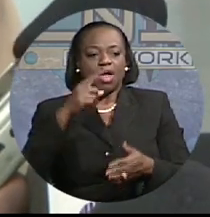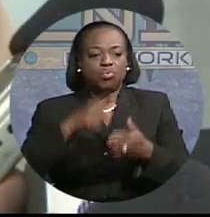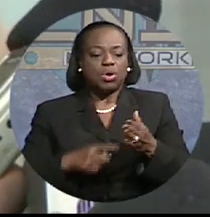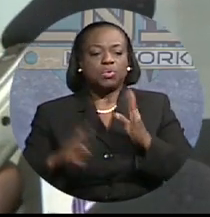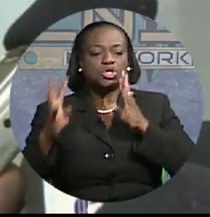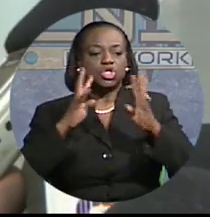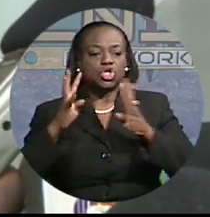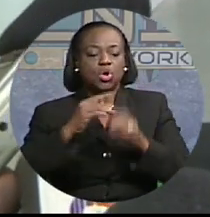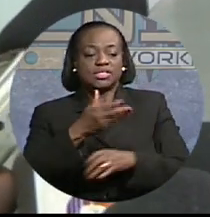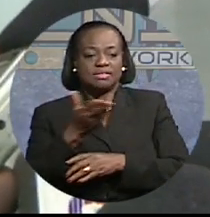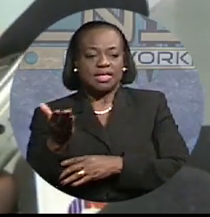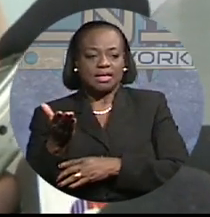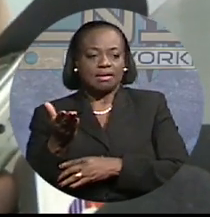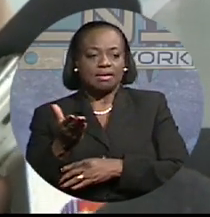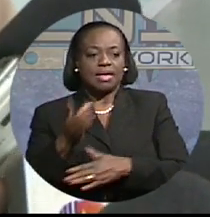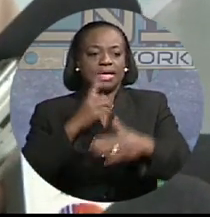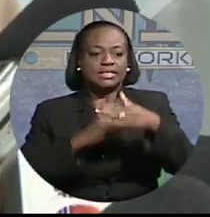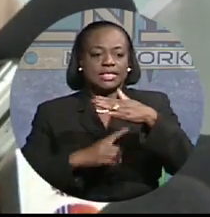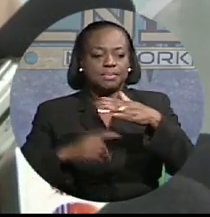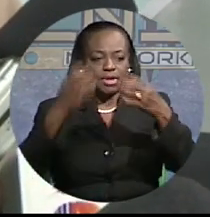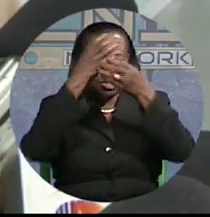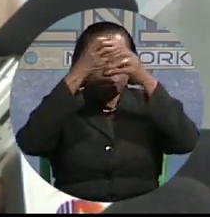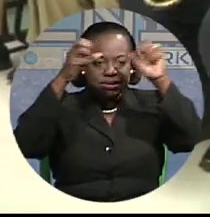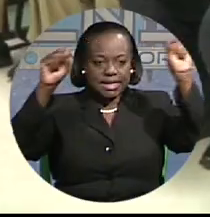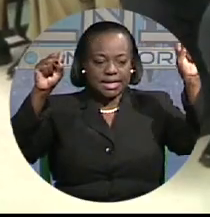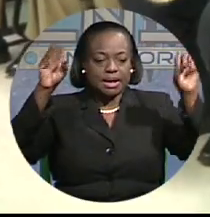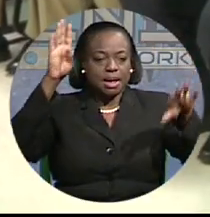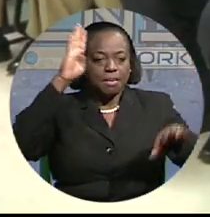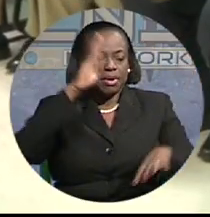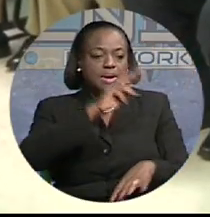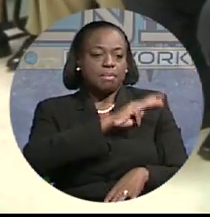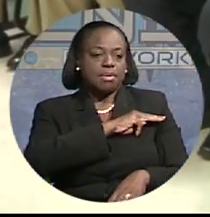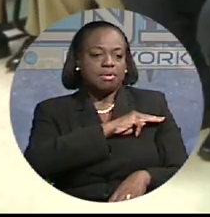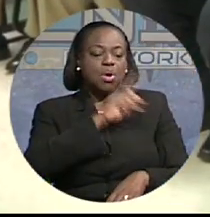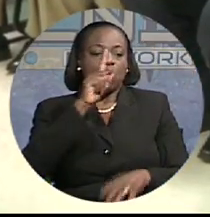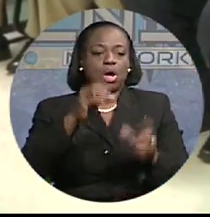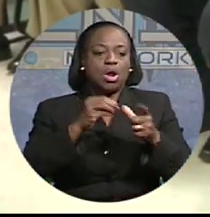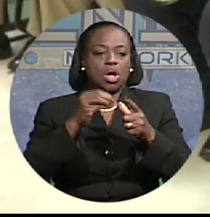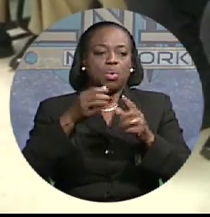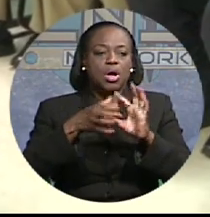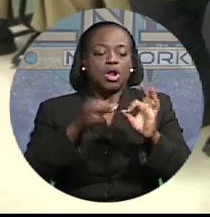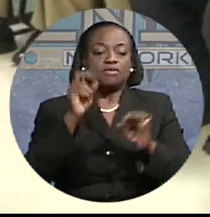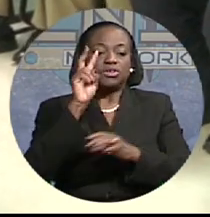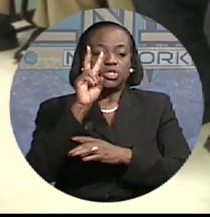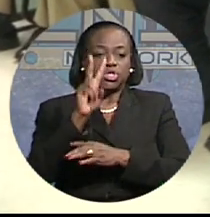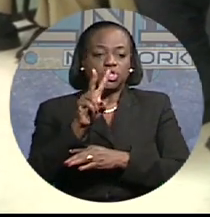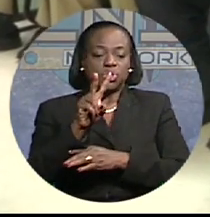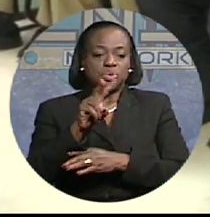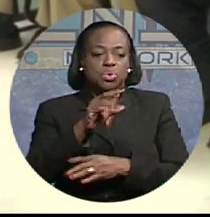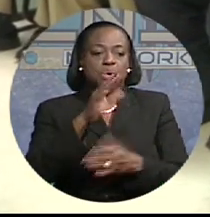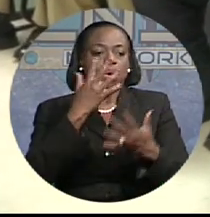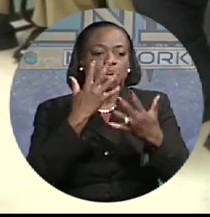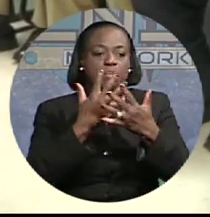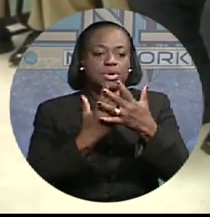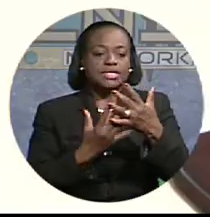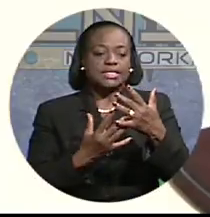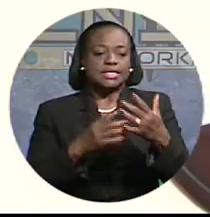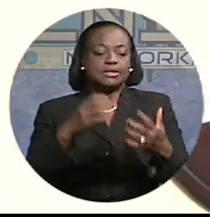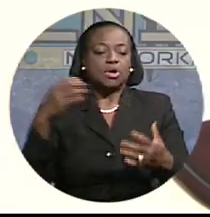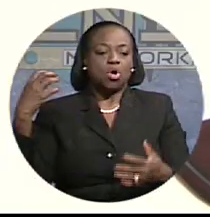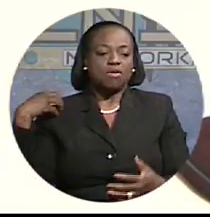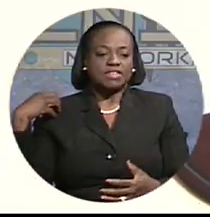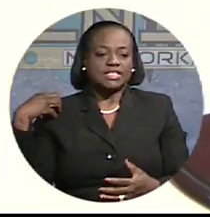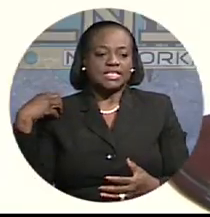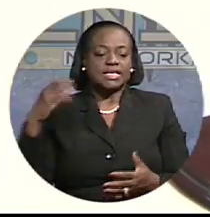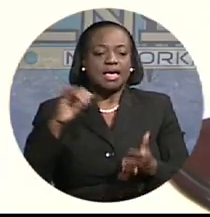there. Deputy Superintendent Bernadette Murray is one of 2 prison officers selected to take part in the first of a series of training initiatives made possible